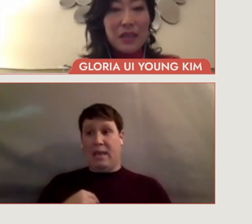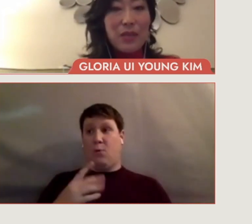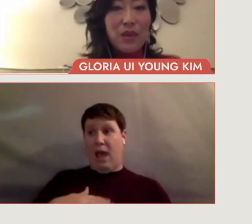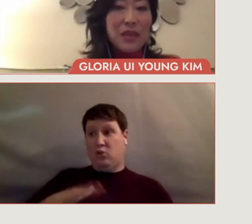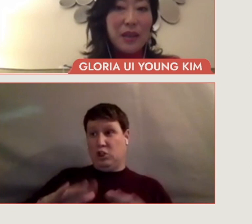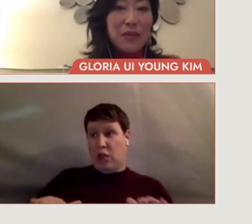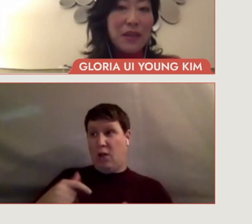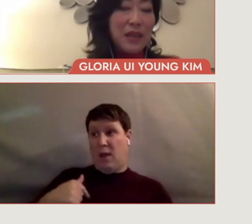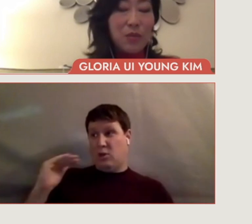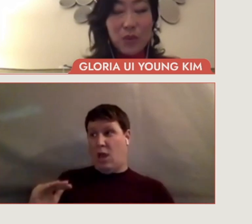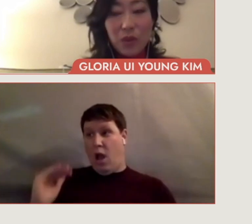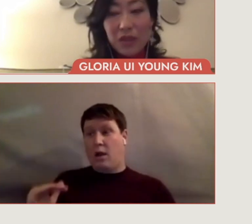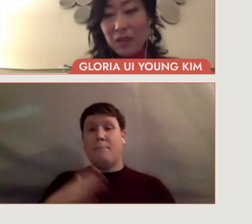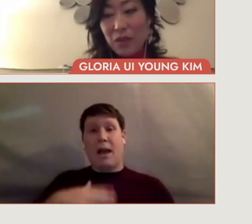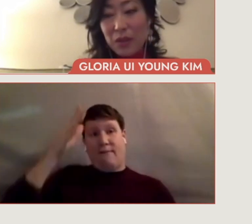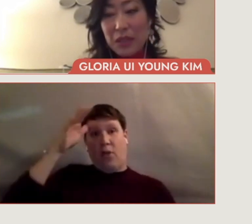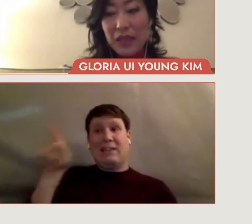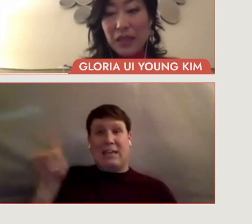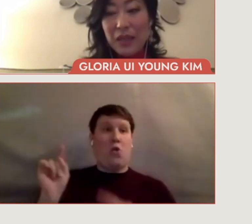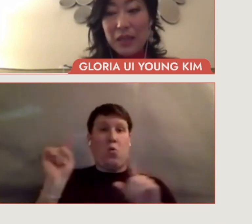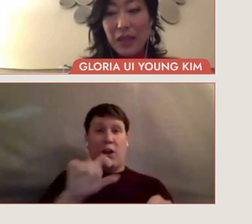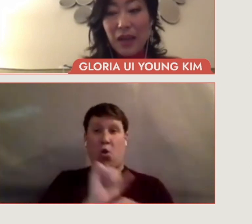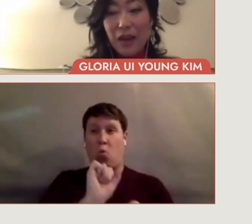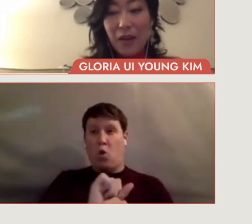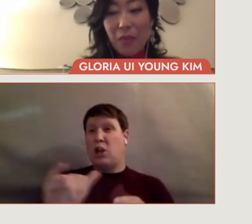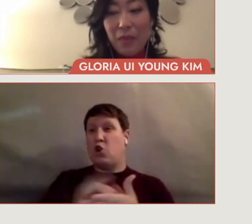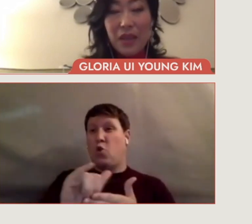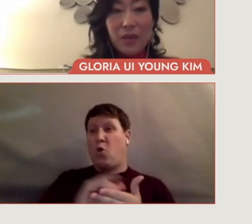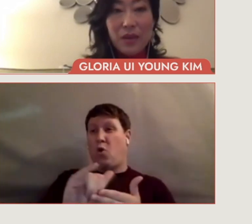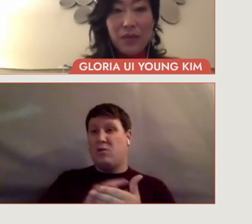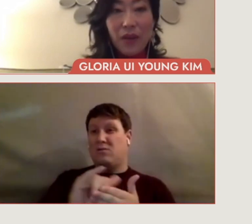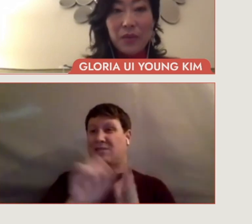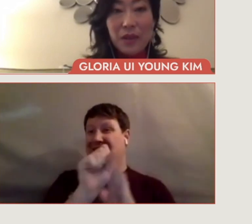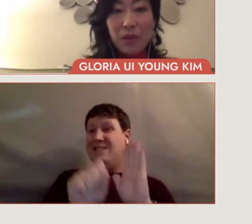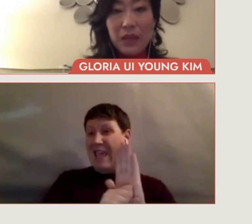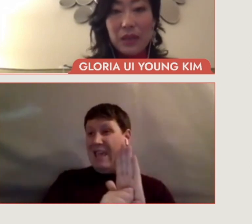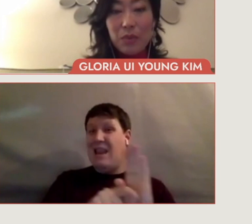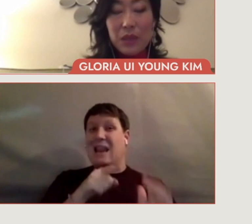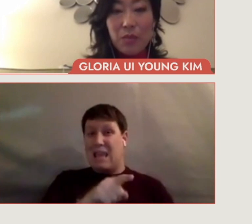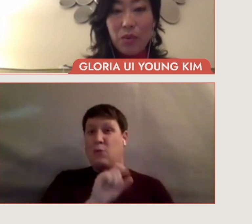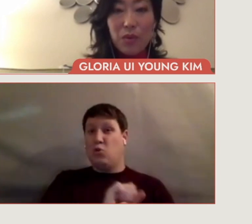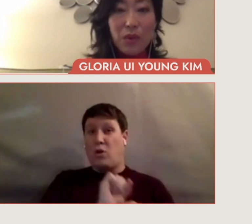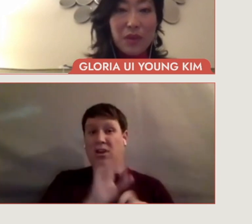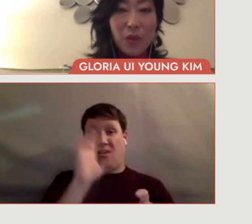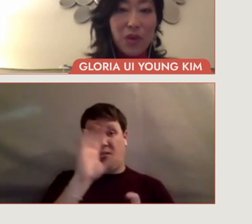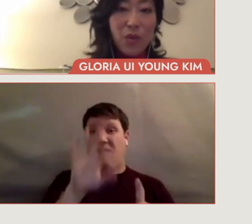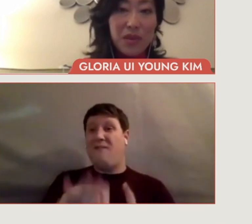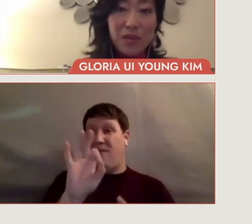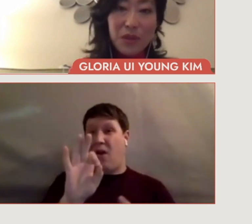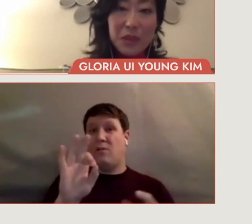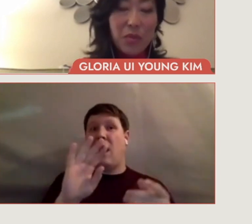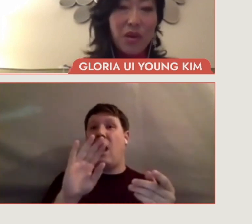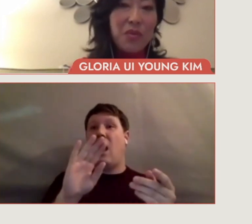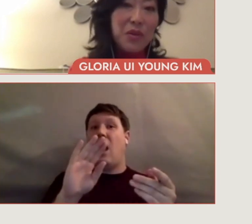And he went down and he was working in New York State, and he found a place to board with this Korean woman